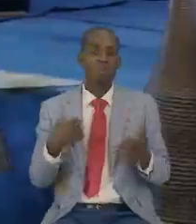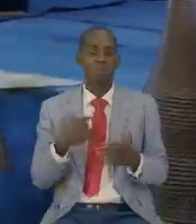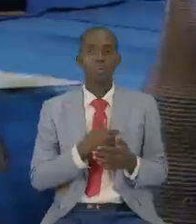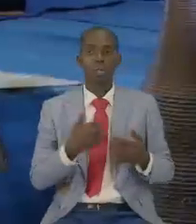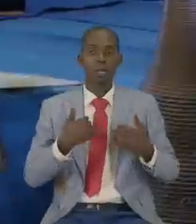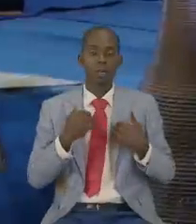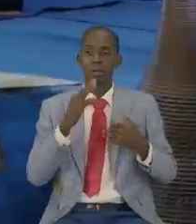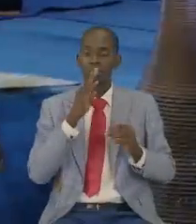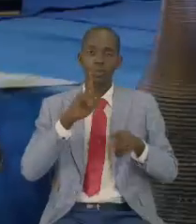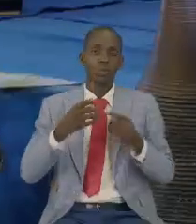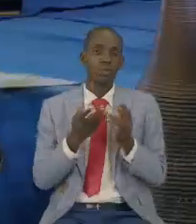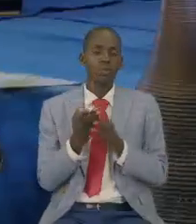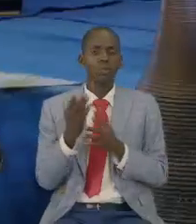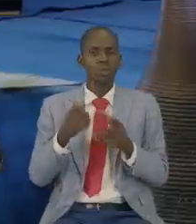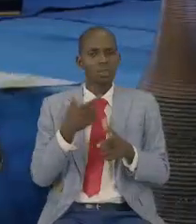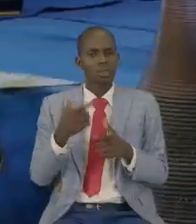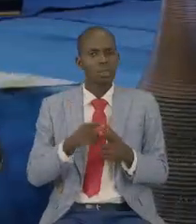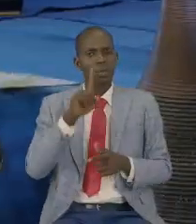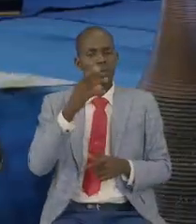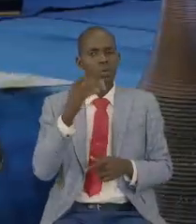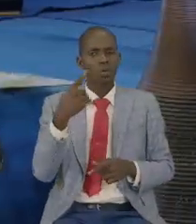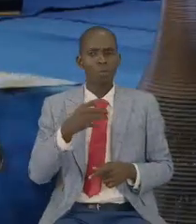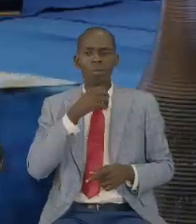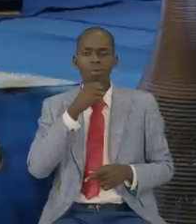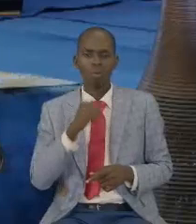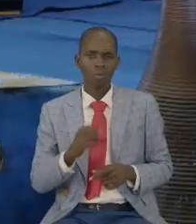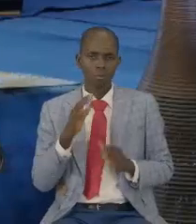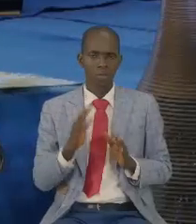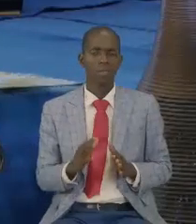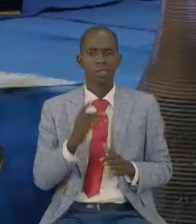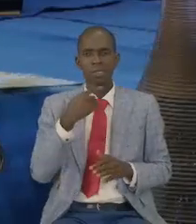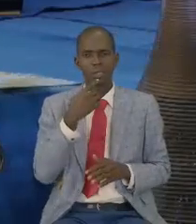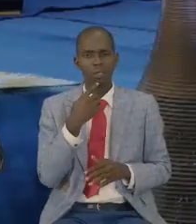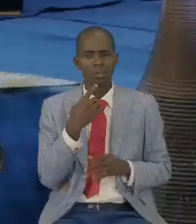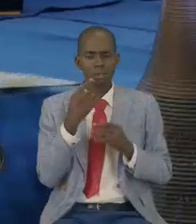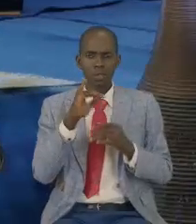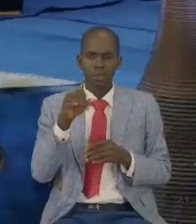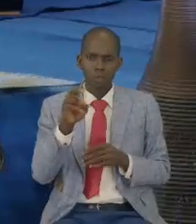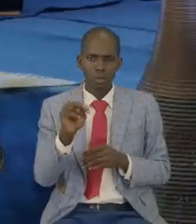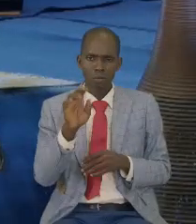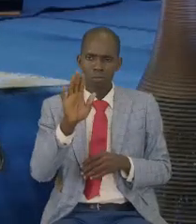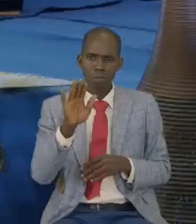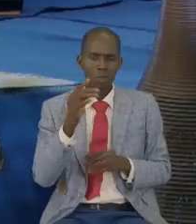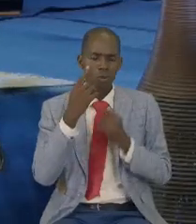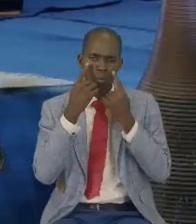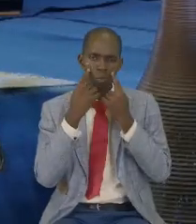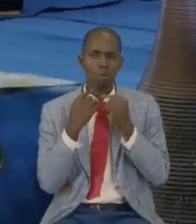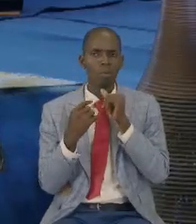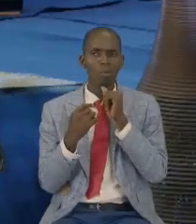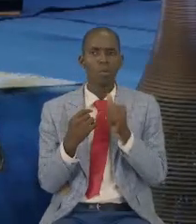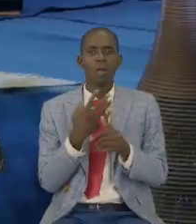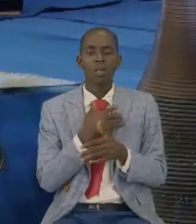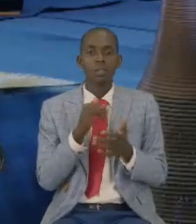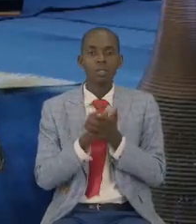unto him, weep not. And that is coming to you today. The Lord is